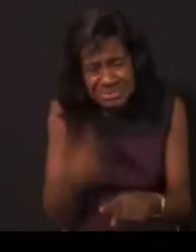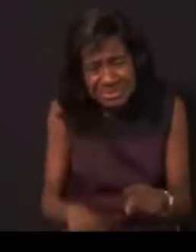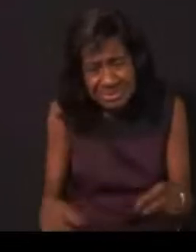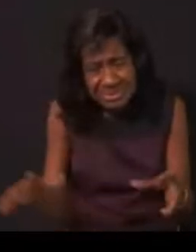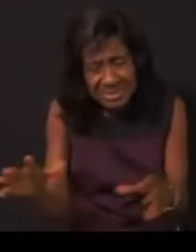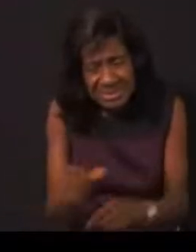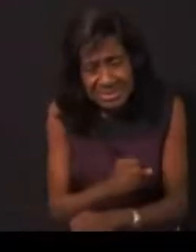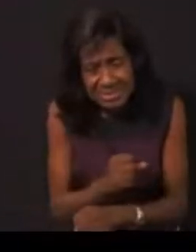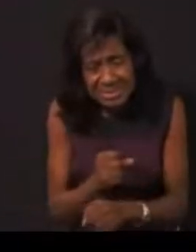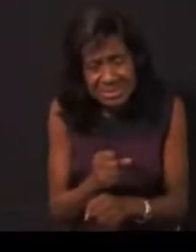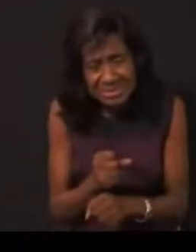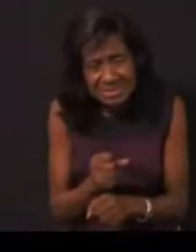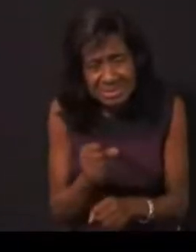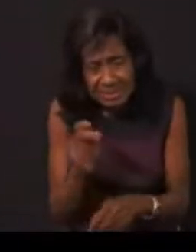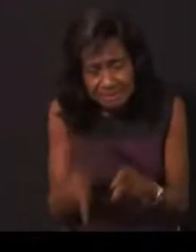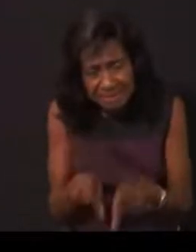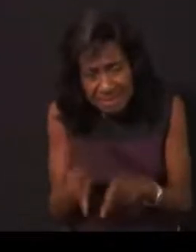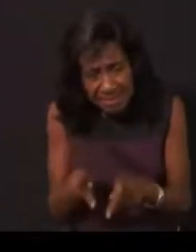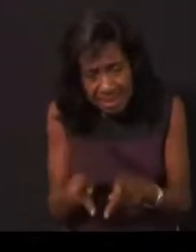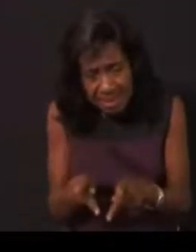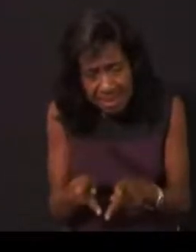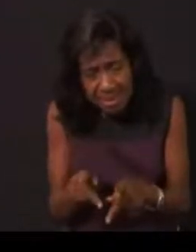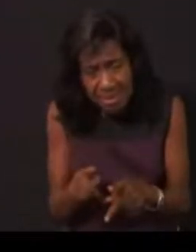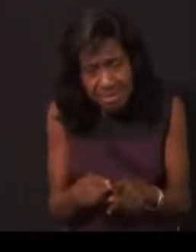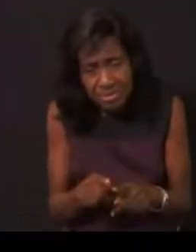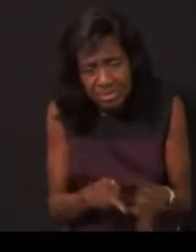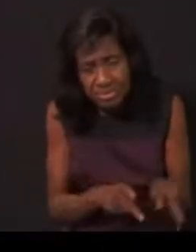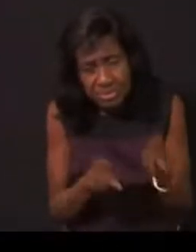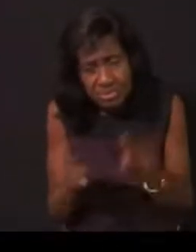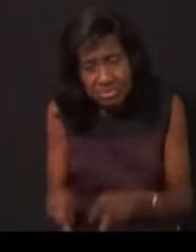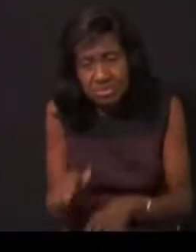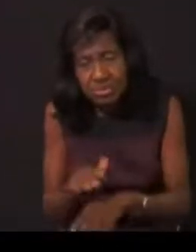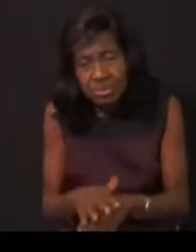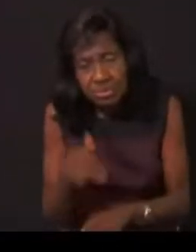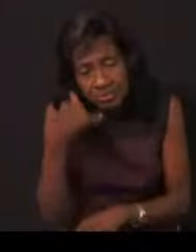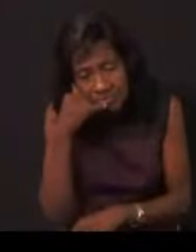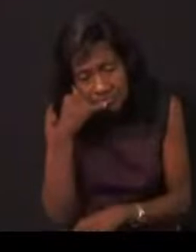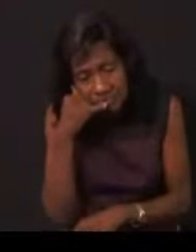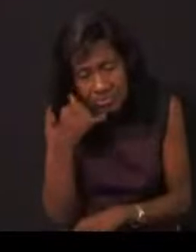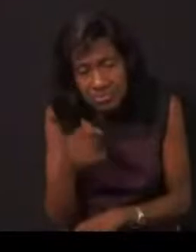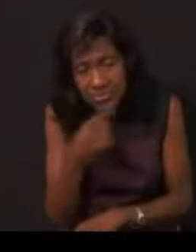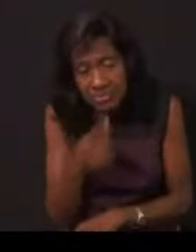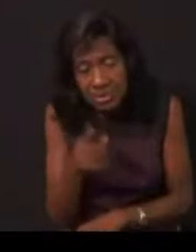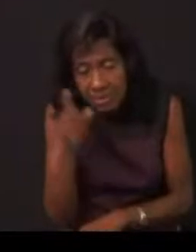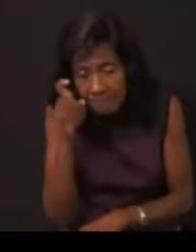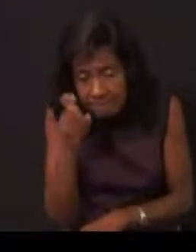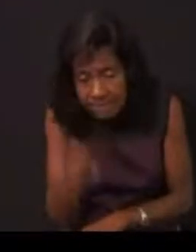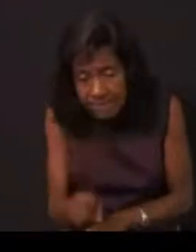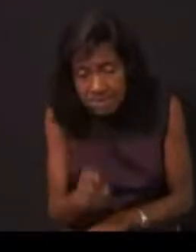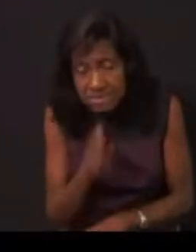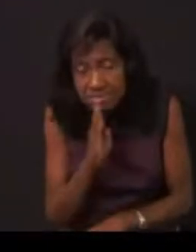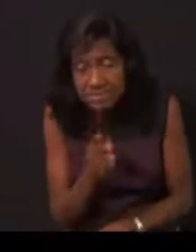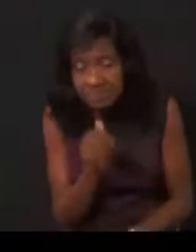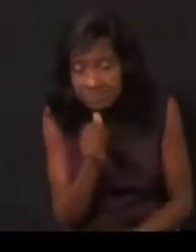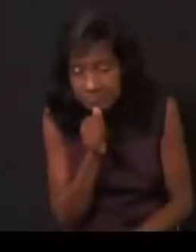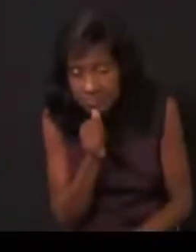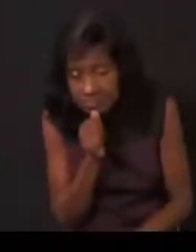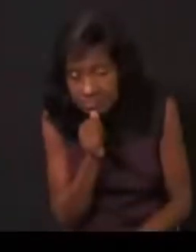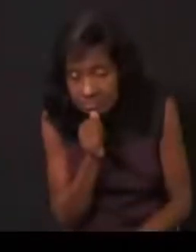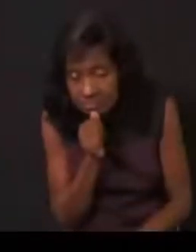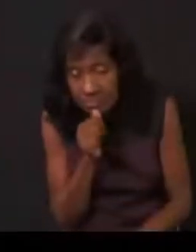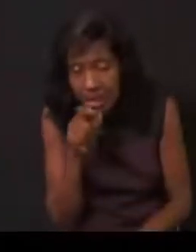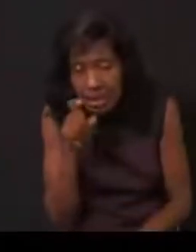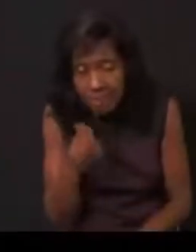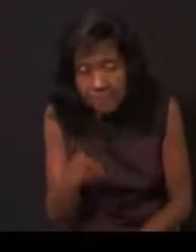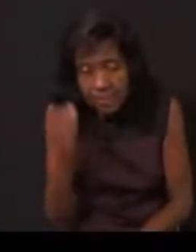putting people there. Out of due respect for confidentiality and working within public health, you have to make sure that you align the